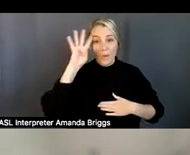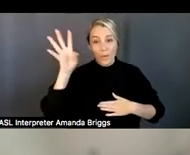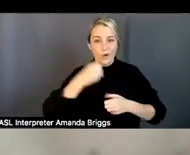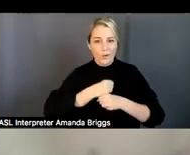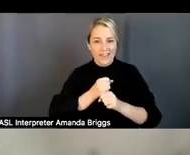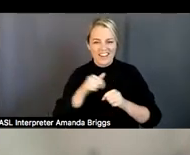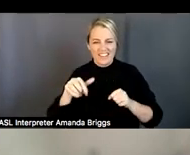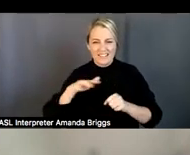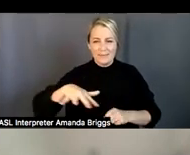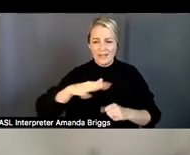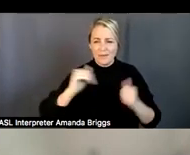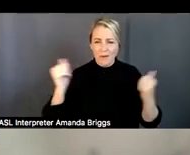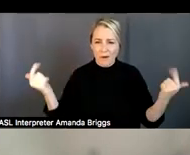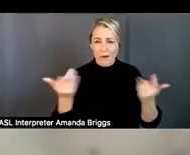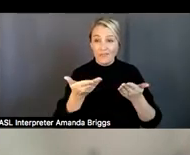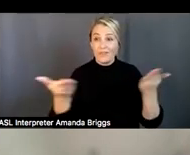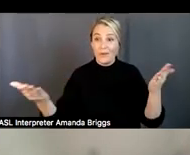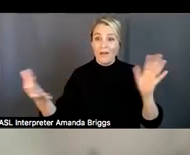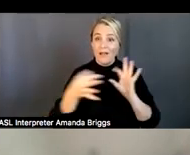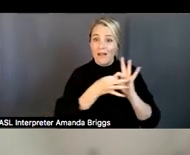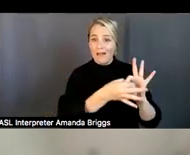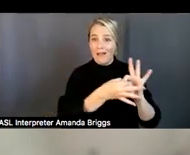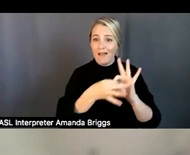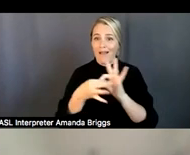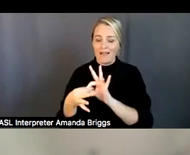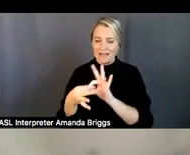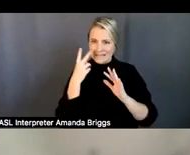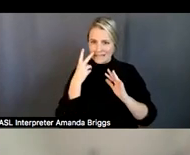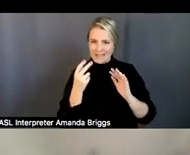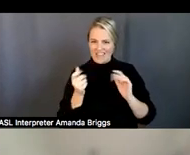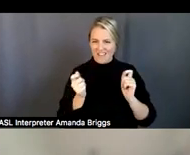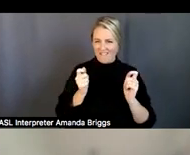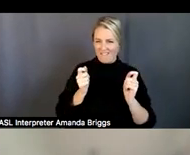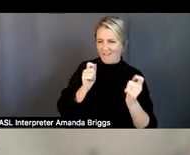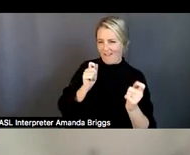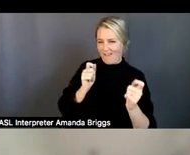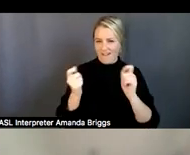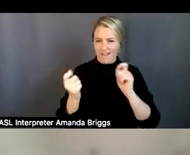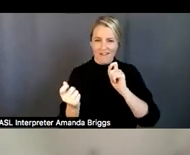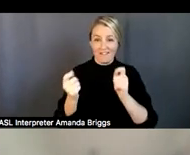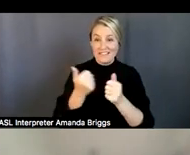attending. It's really beautiful to see it evolve each time. Thank you.